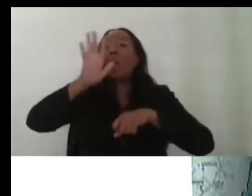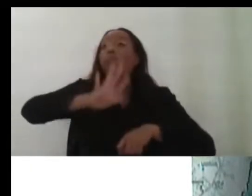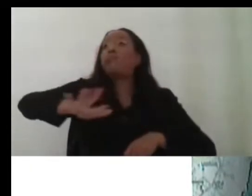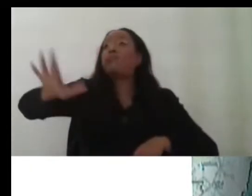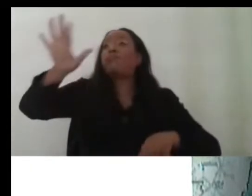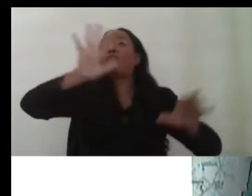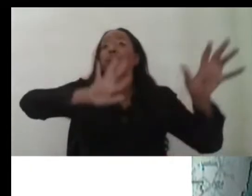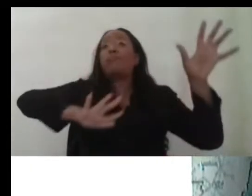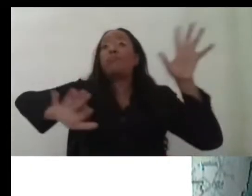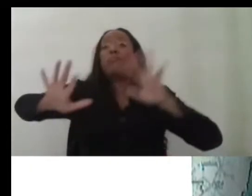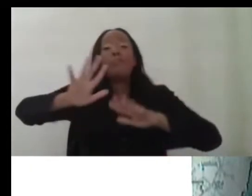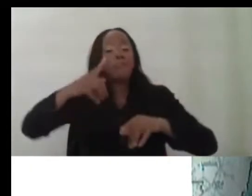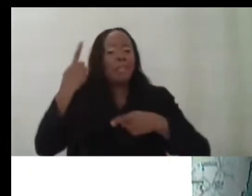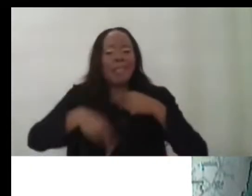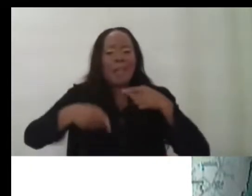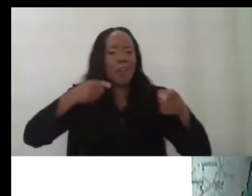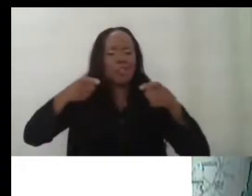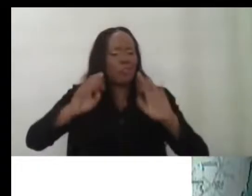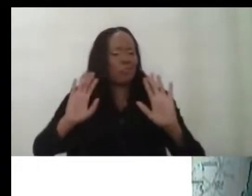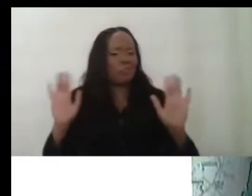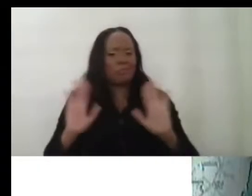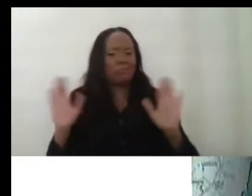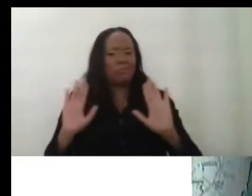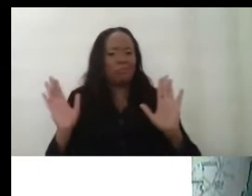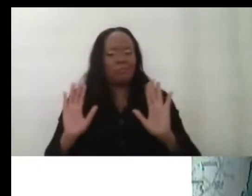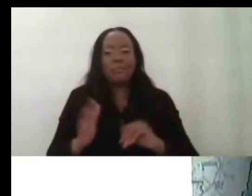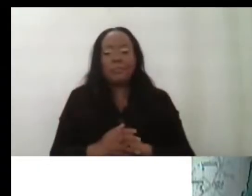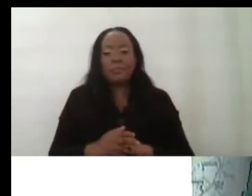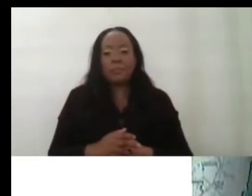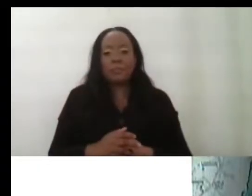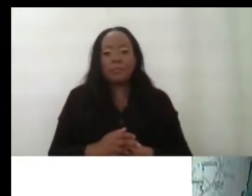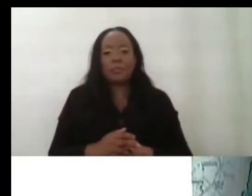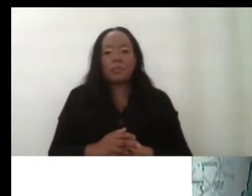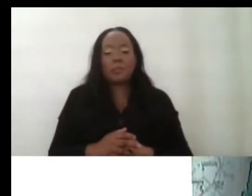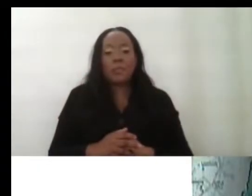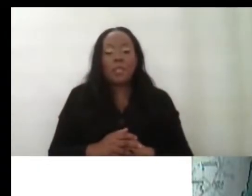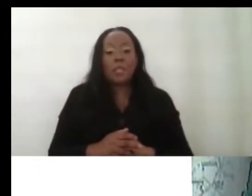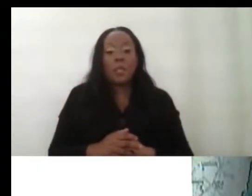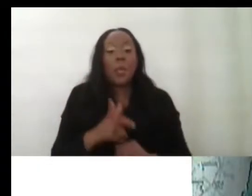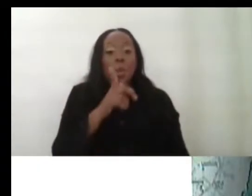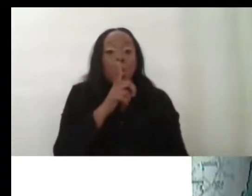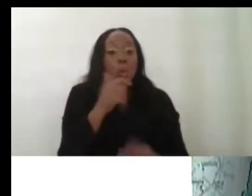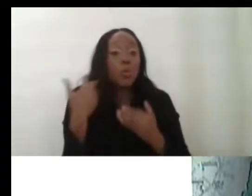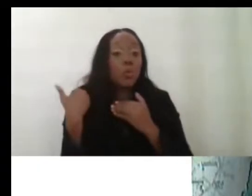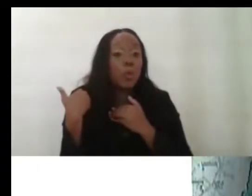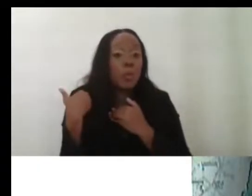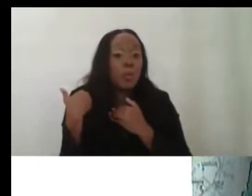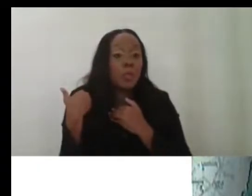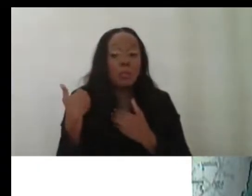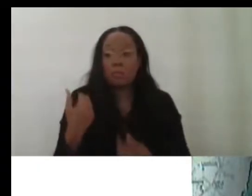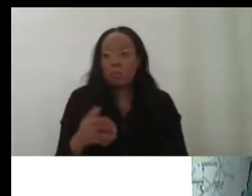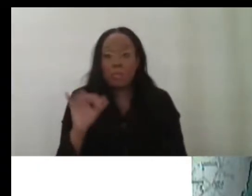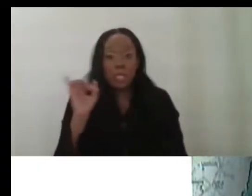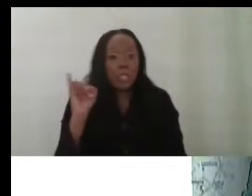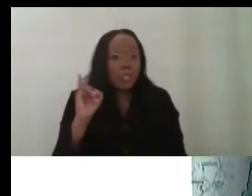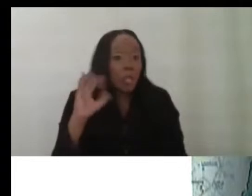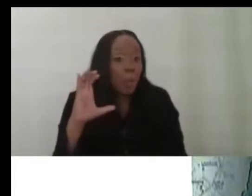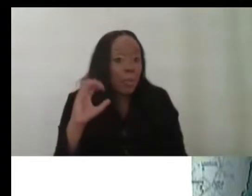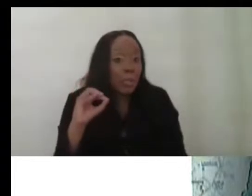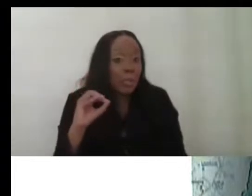And preparation is just not the responsibility of the emergency management agencies or insurance companies. It is our